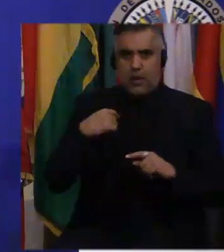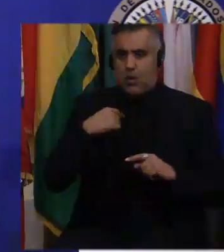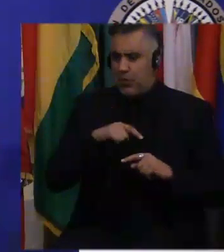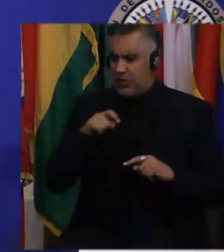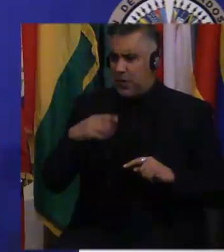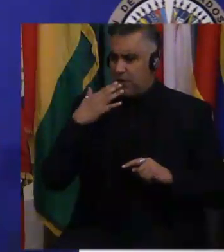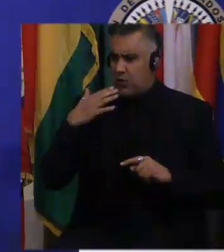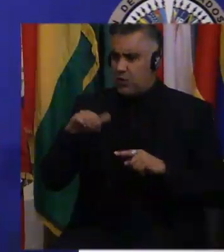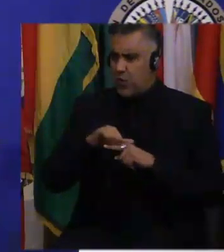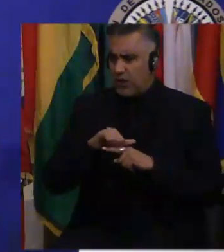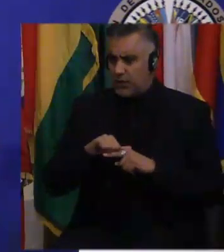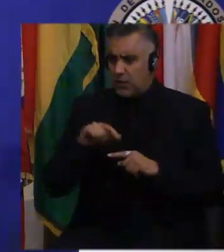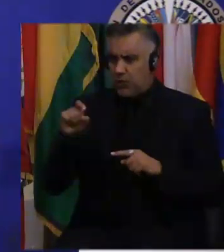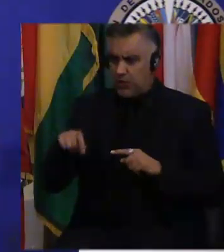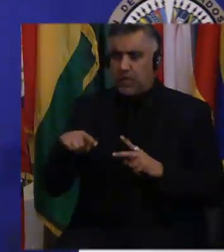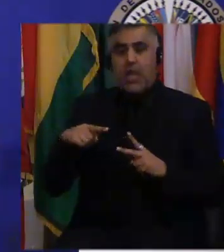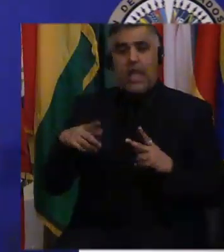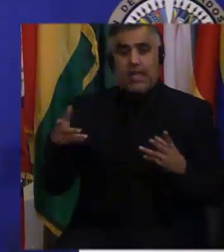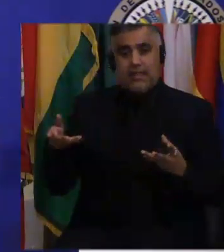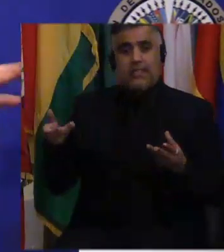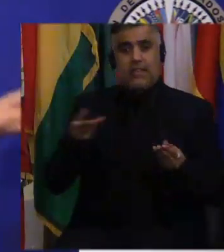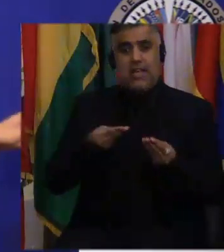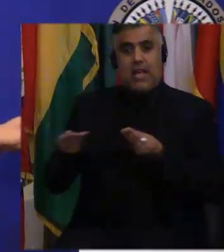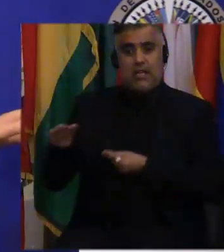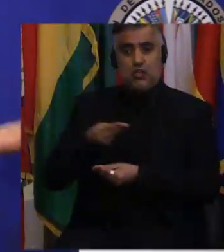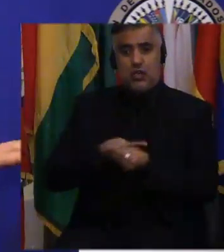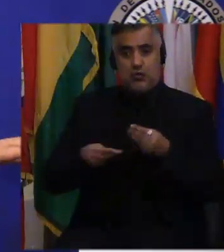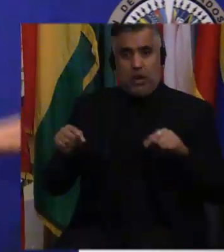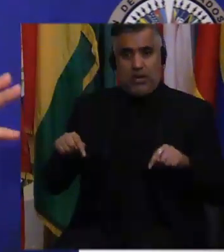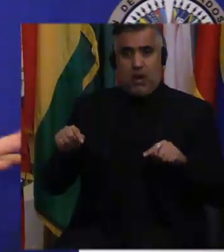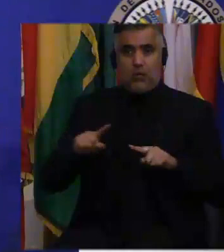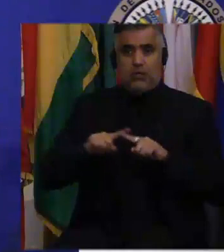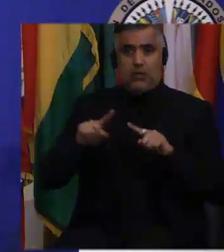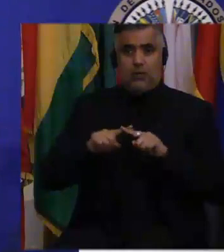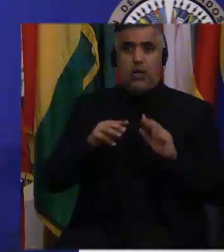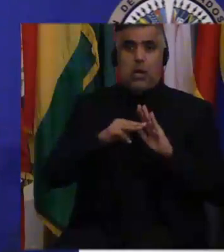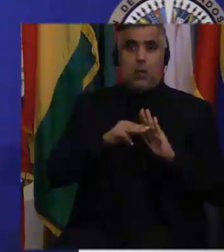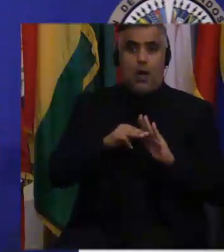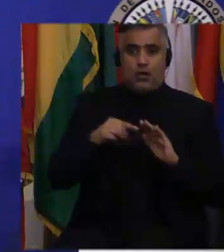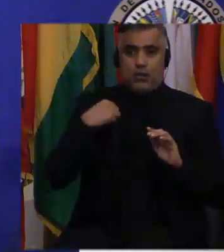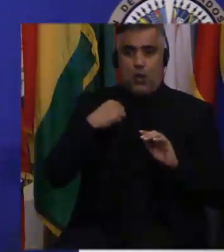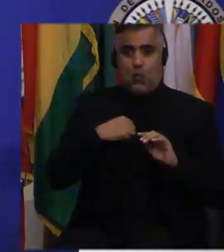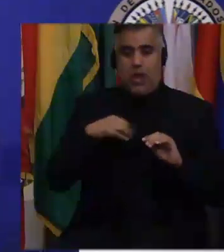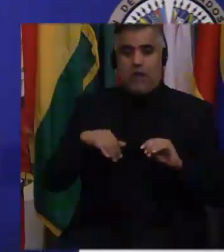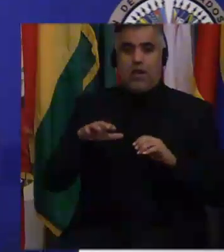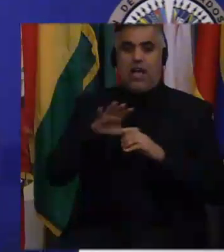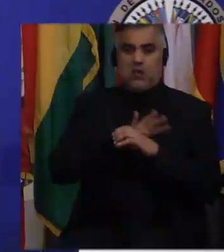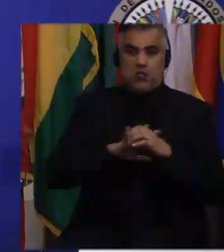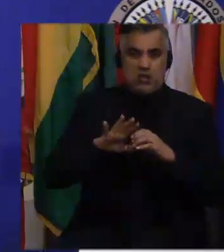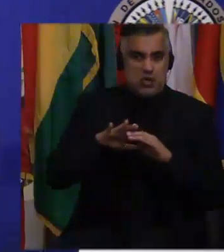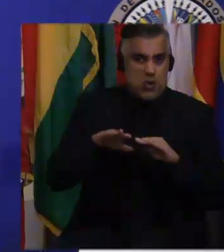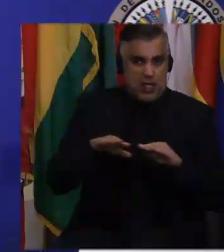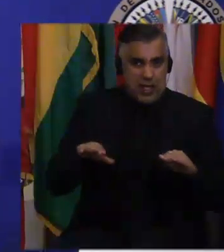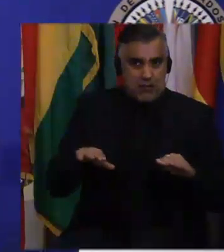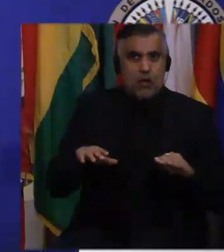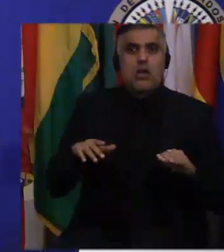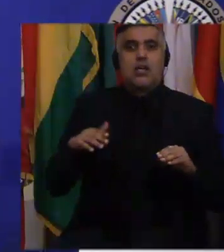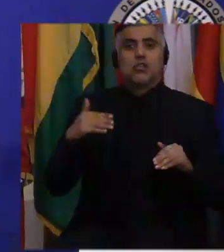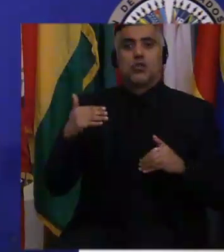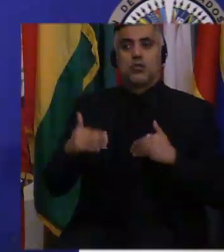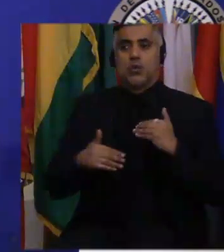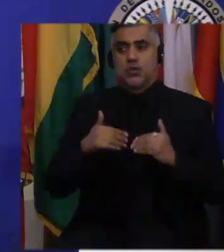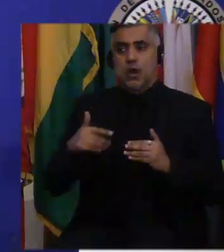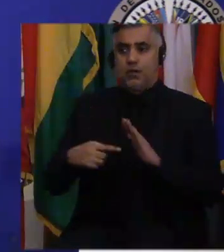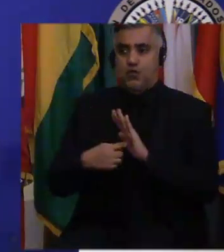have good practices, and this exchange between different models that we have at regional level is going in the direction of